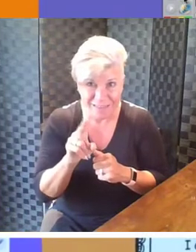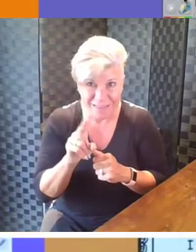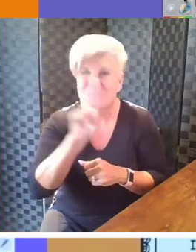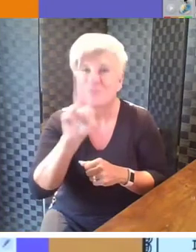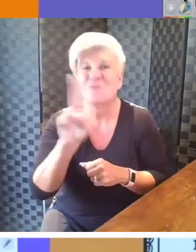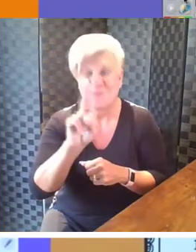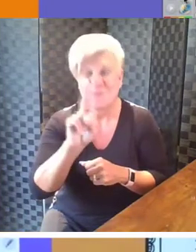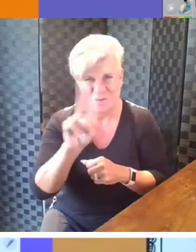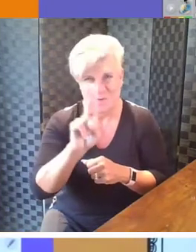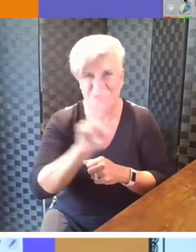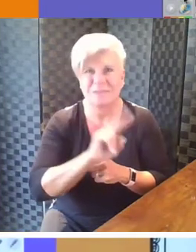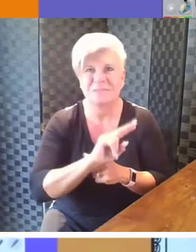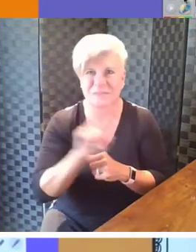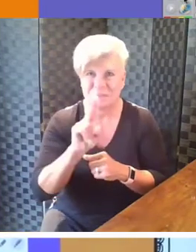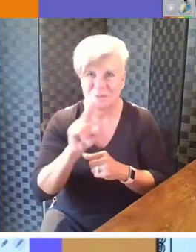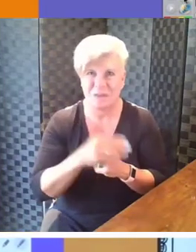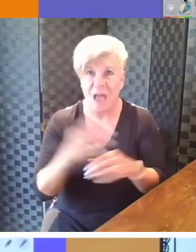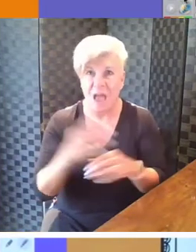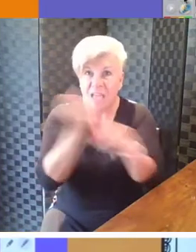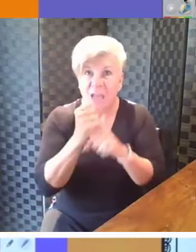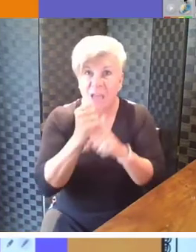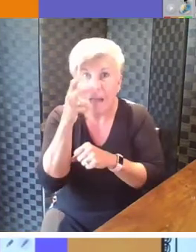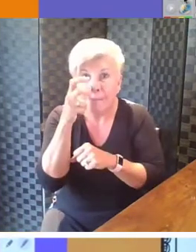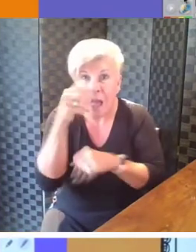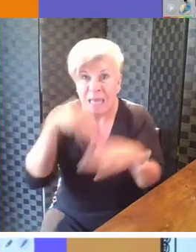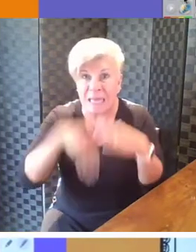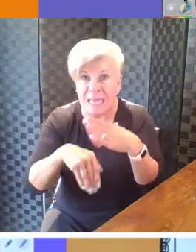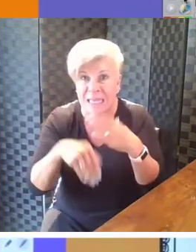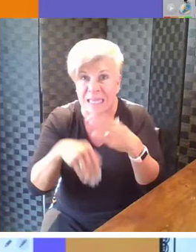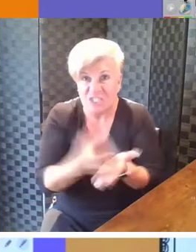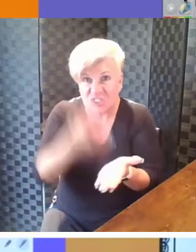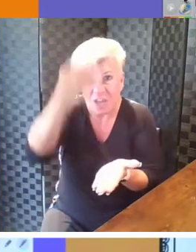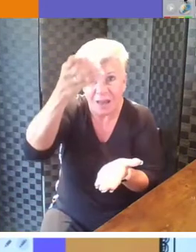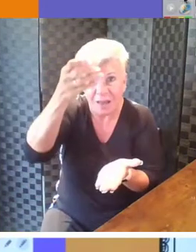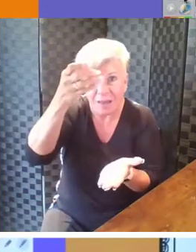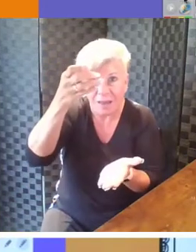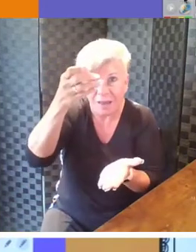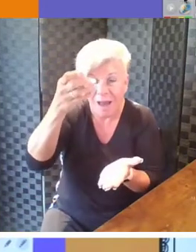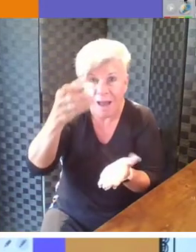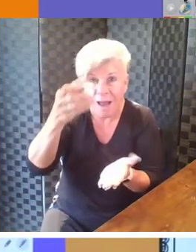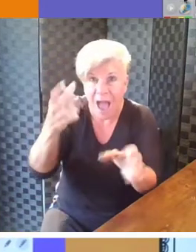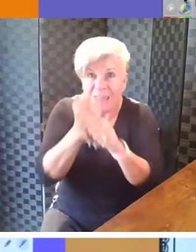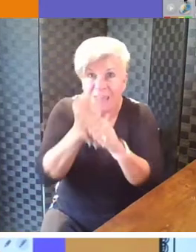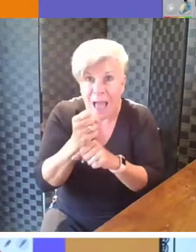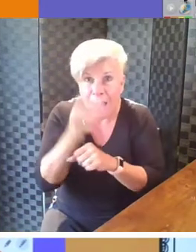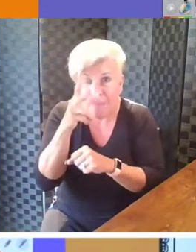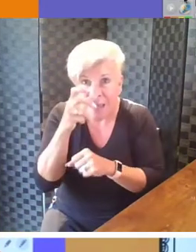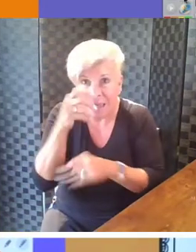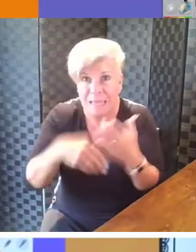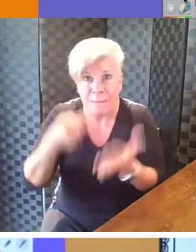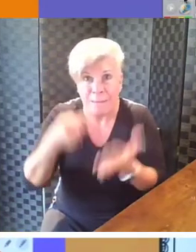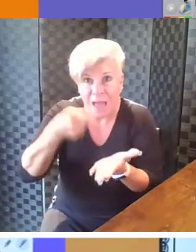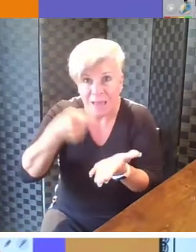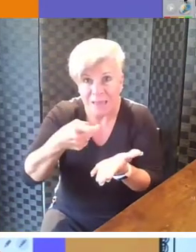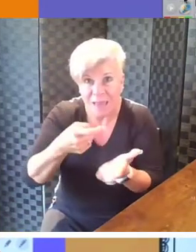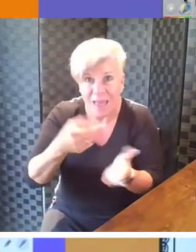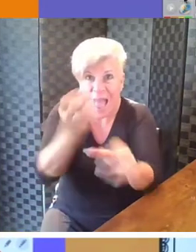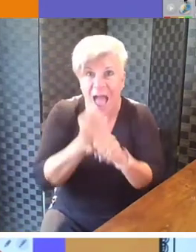It's U, you're correct. I caught a bug in a jug. I caught a bug in a